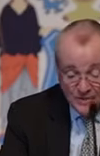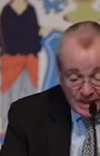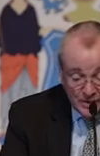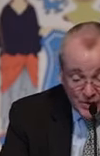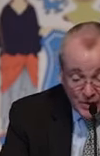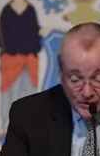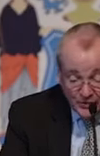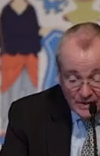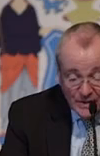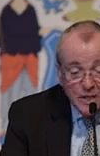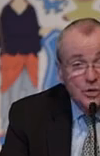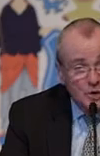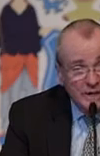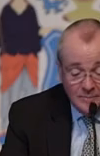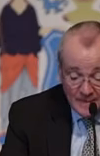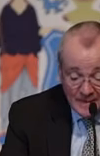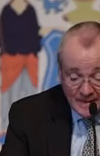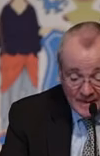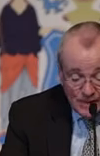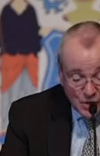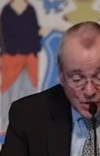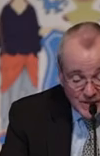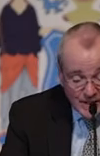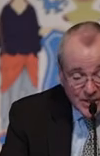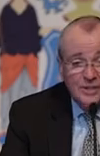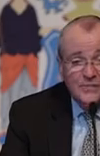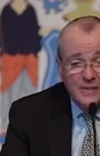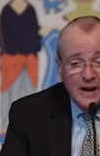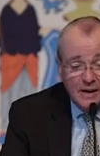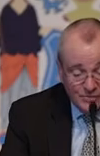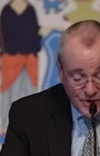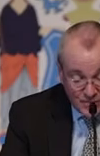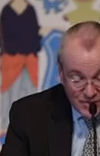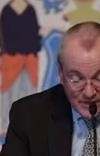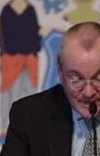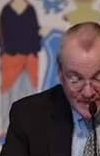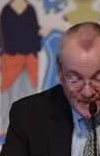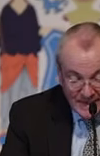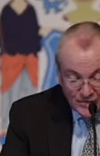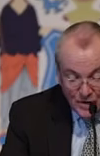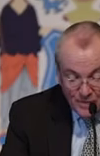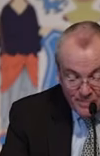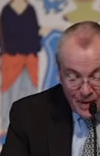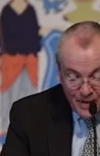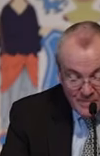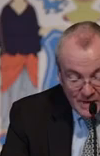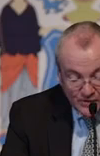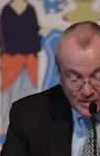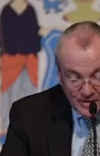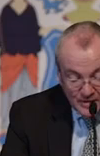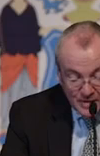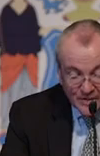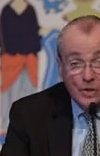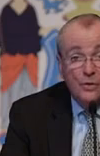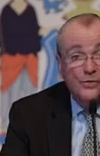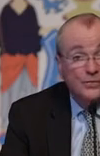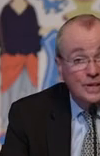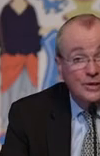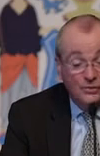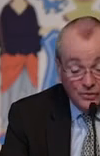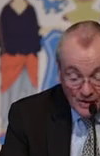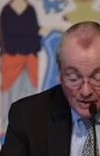skill that he enjoys, cooking. He took over the kitchen at Firehouse Number 7 and started preparing meals that have been delivered to